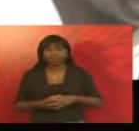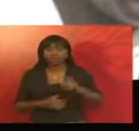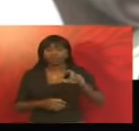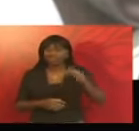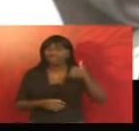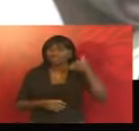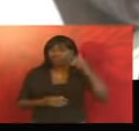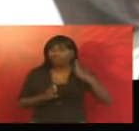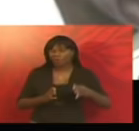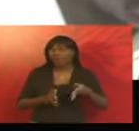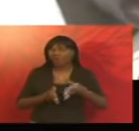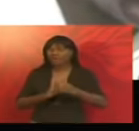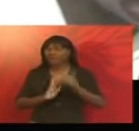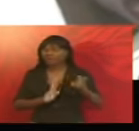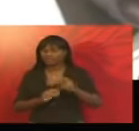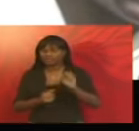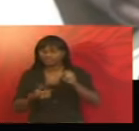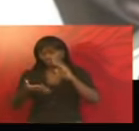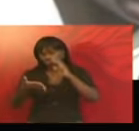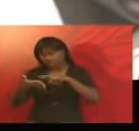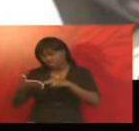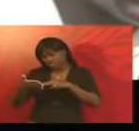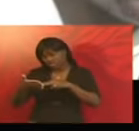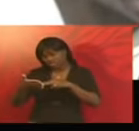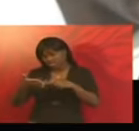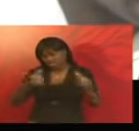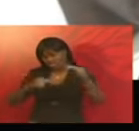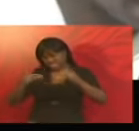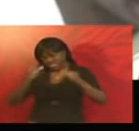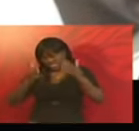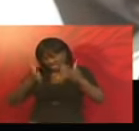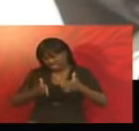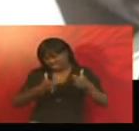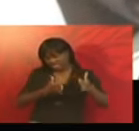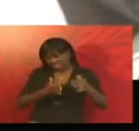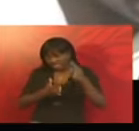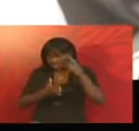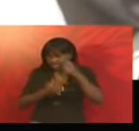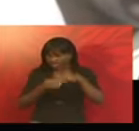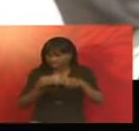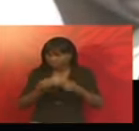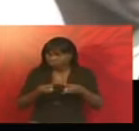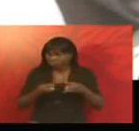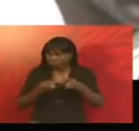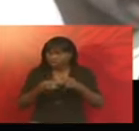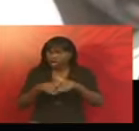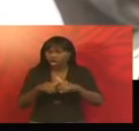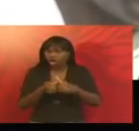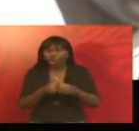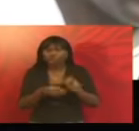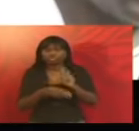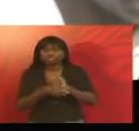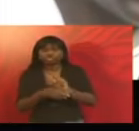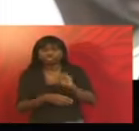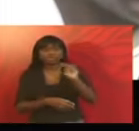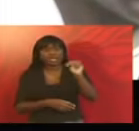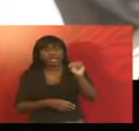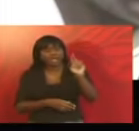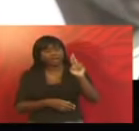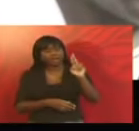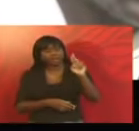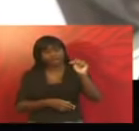And I'm reading where as well scientists are exploring ways to use the messenger RNA